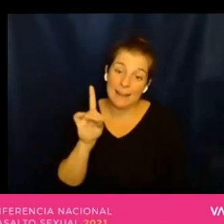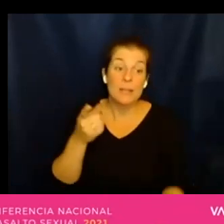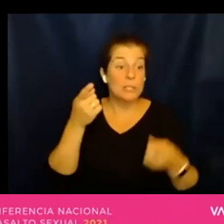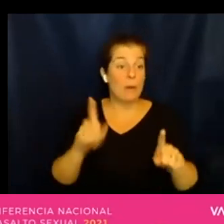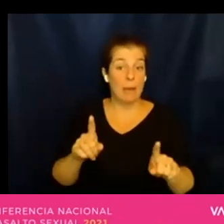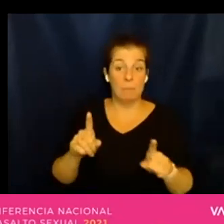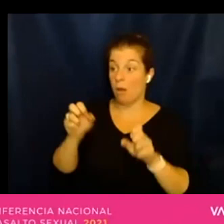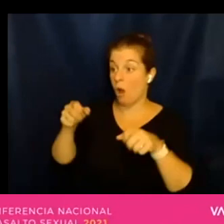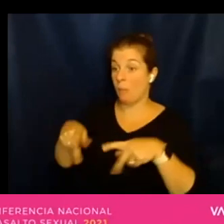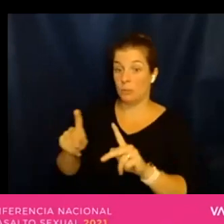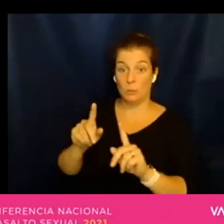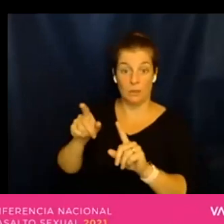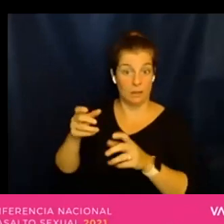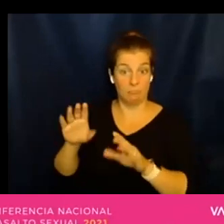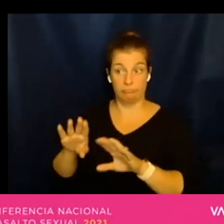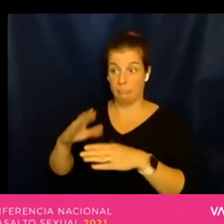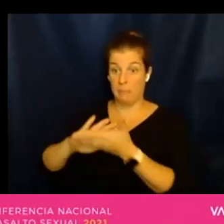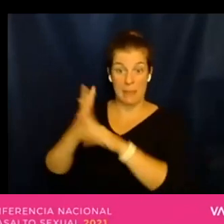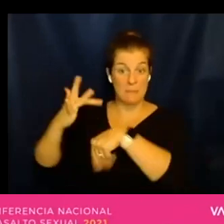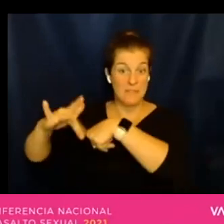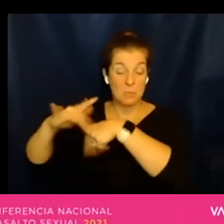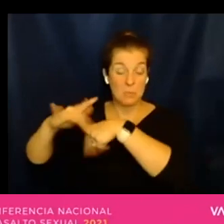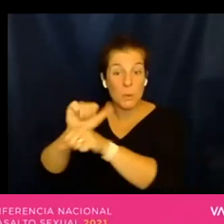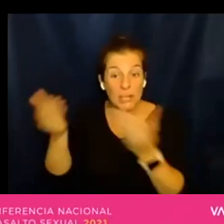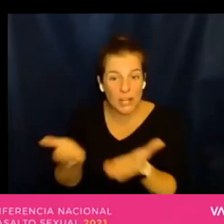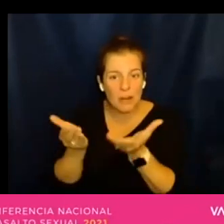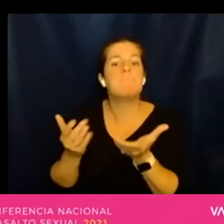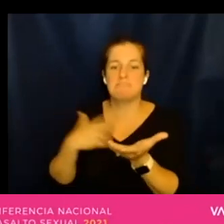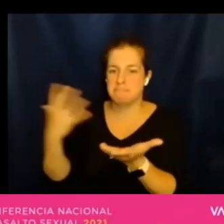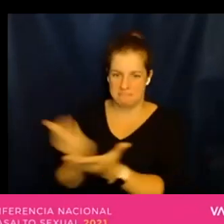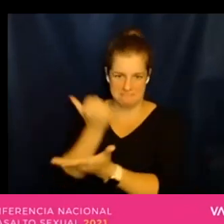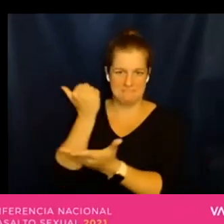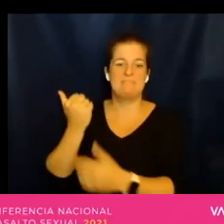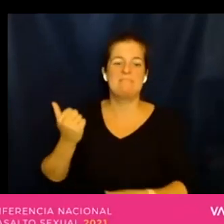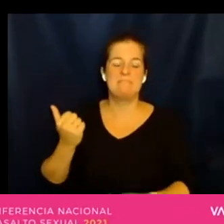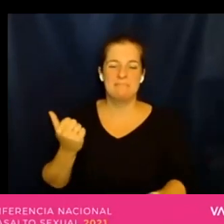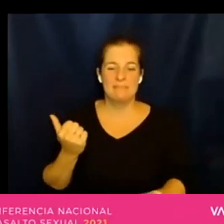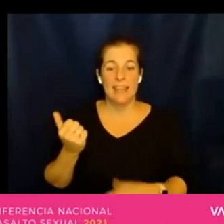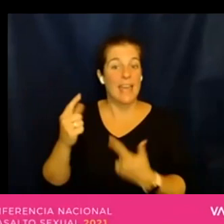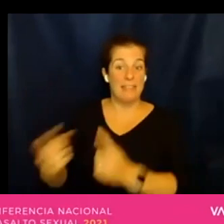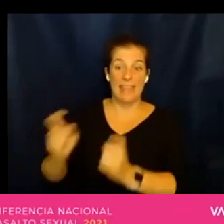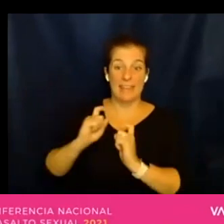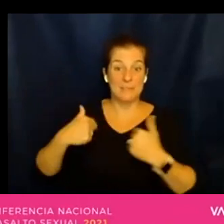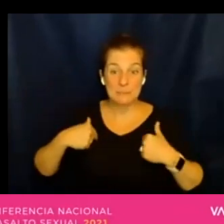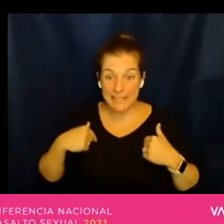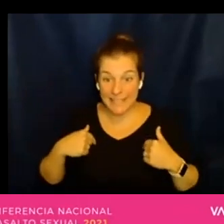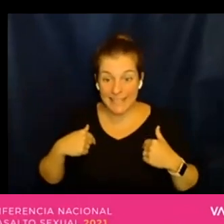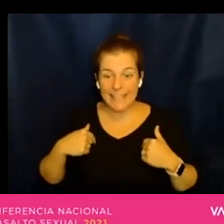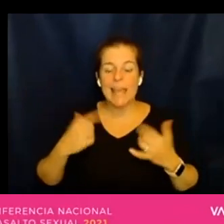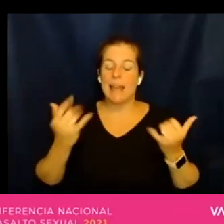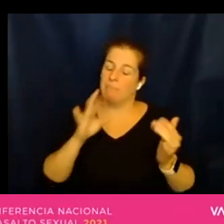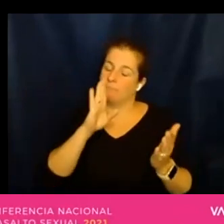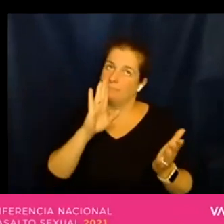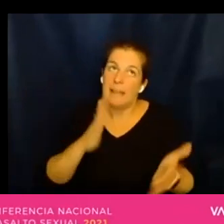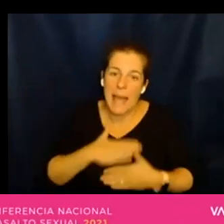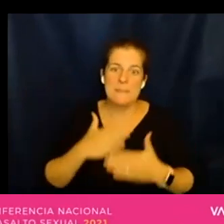to work at this center, I took it. I took it. And gratefully so, they gave it to me, and I'm immensely happy because